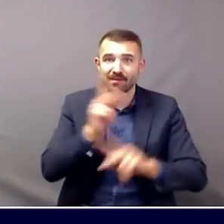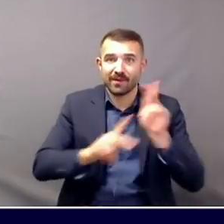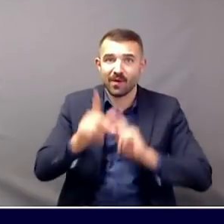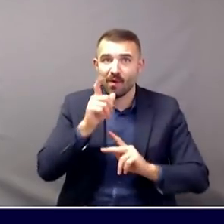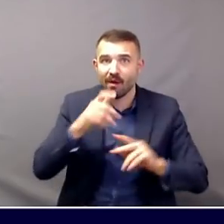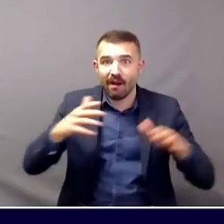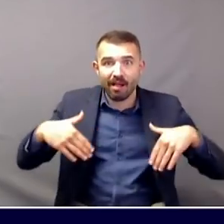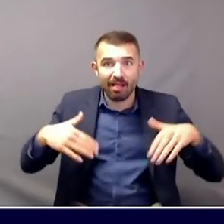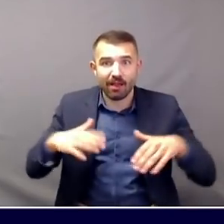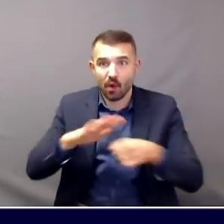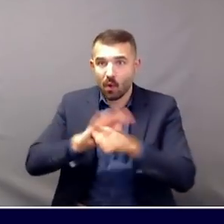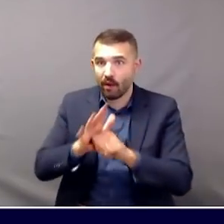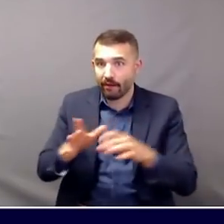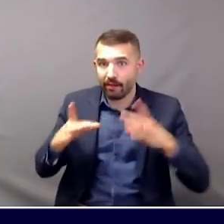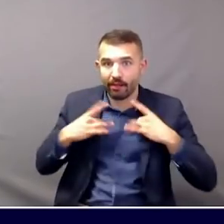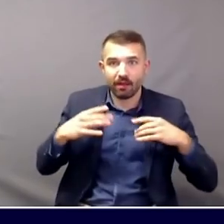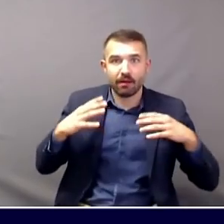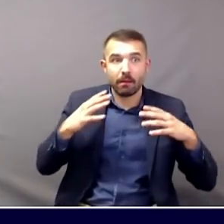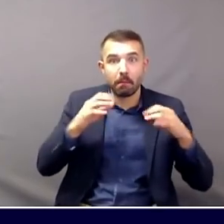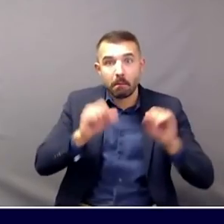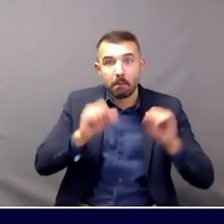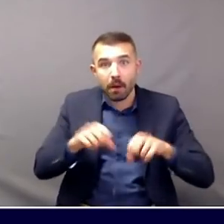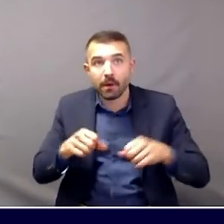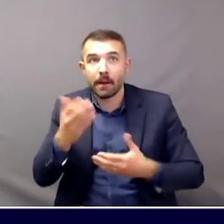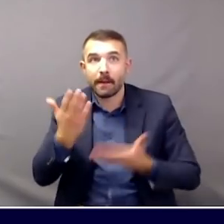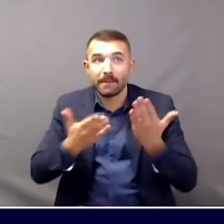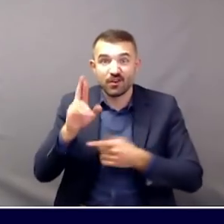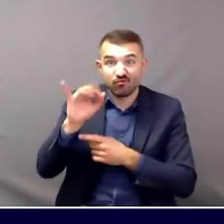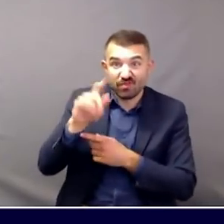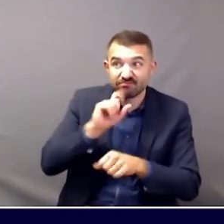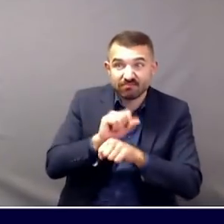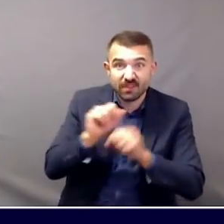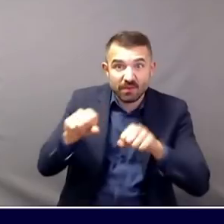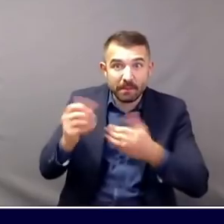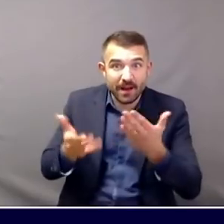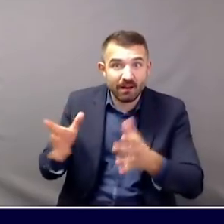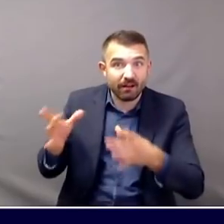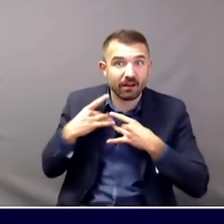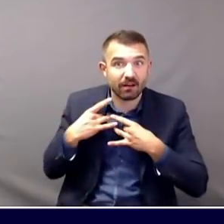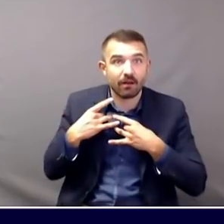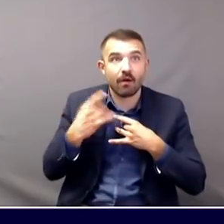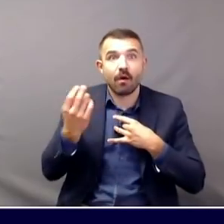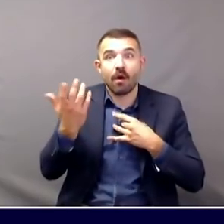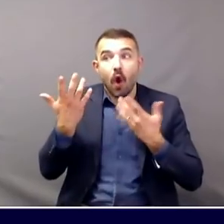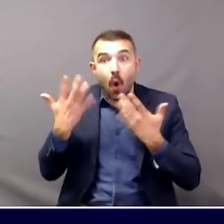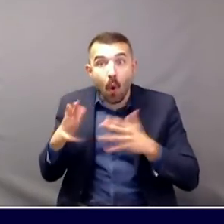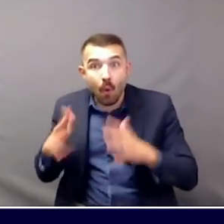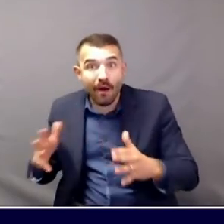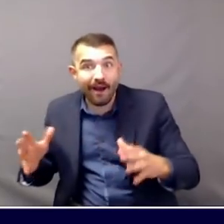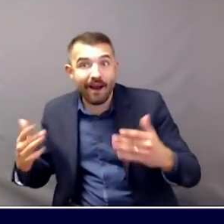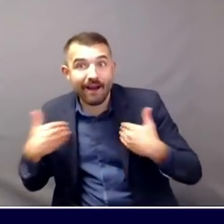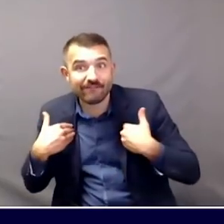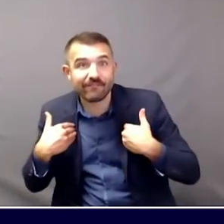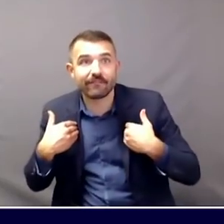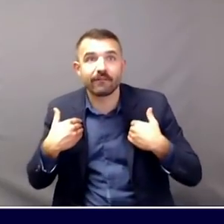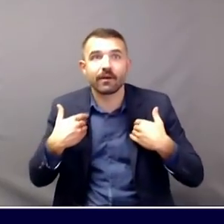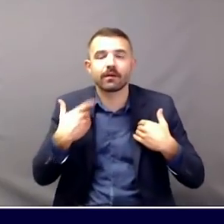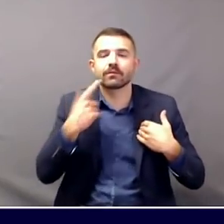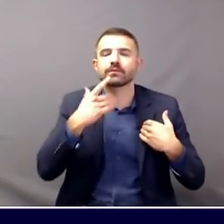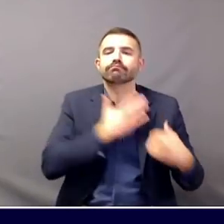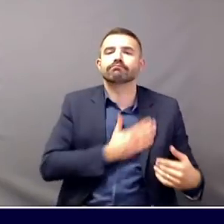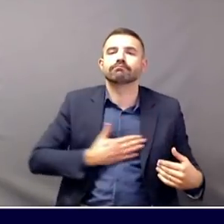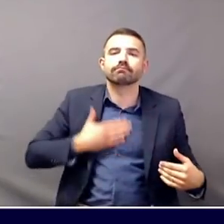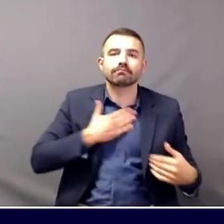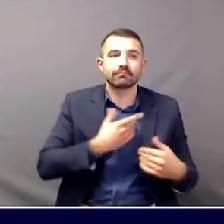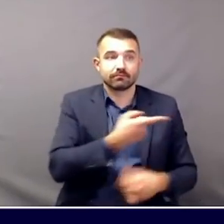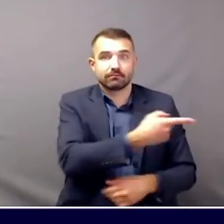as folks who we know who have been affected. If you know somebody who's been affected by COVID, pick up the phone, call them, text